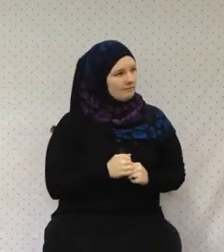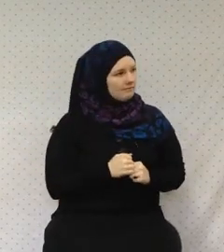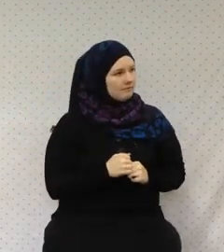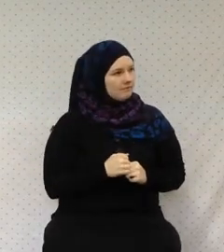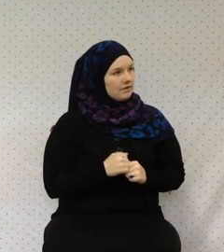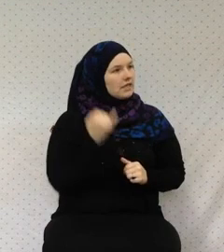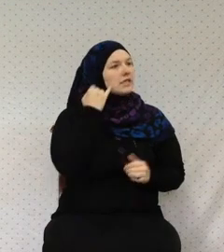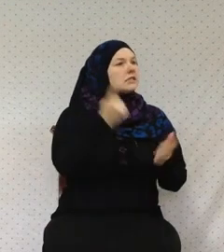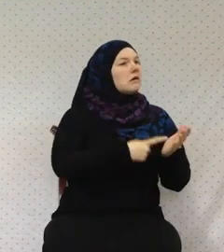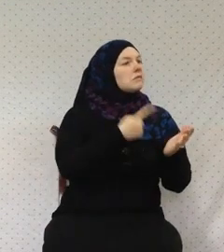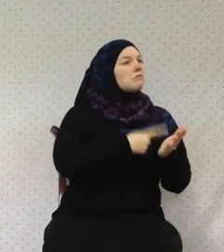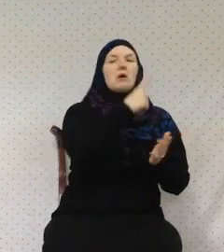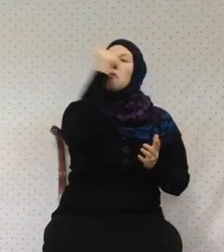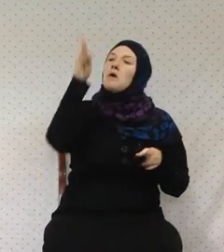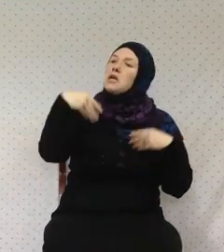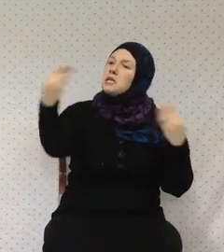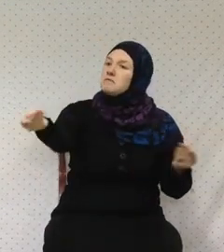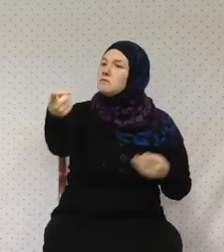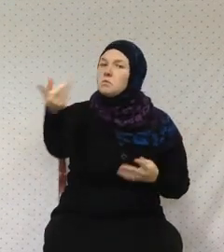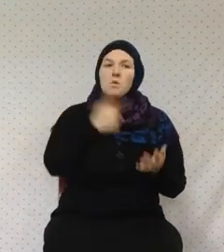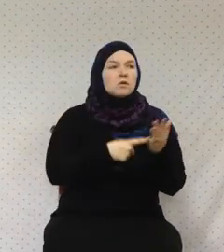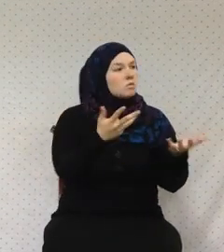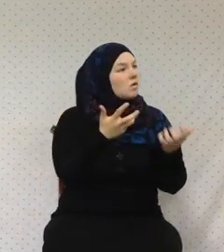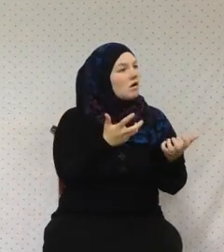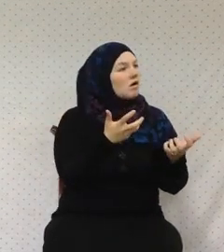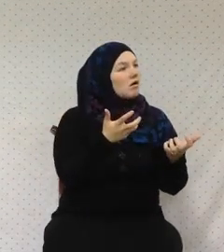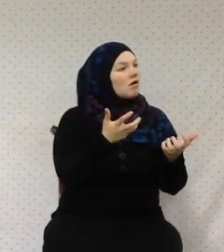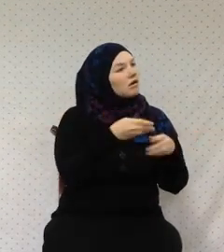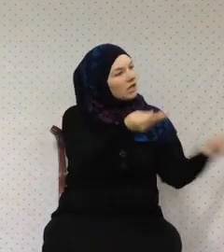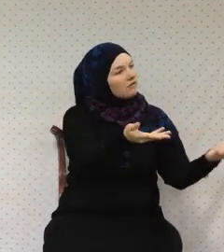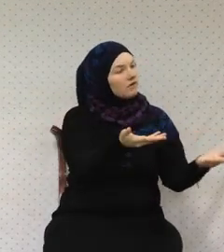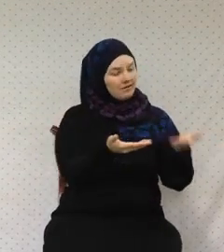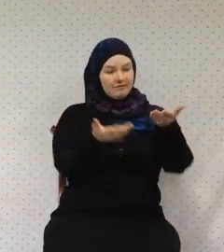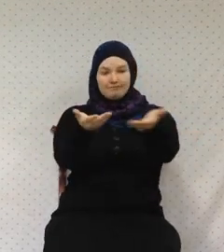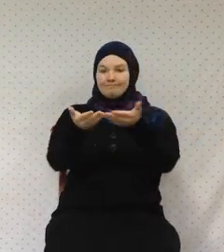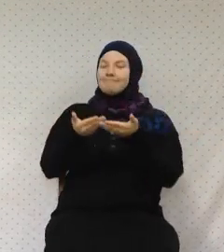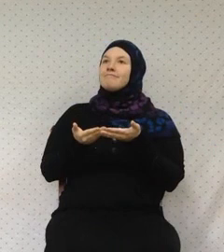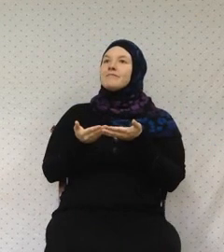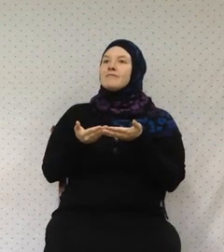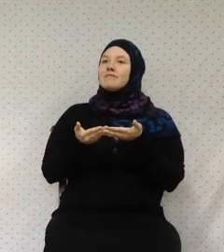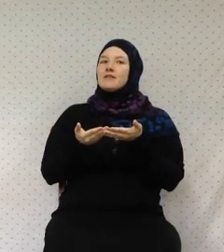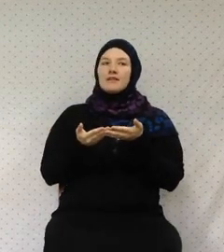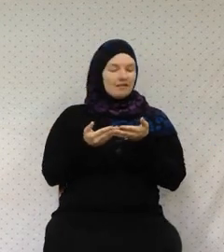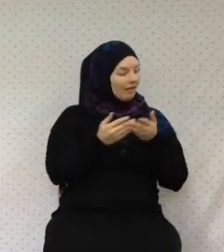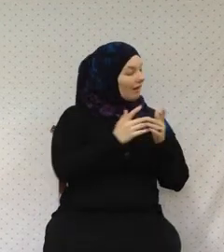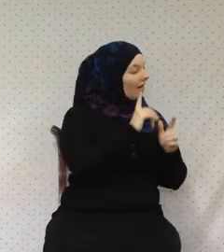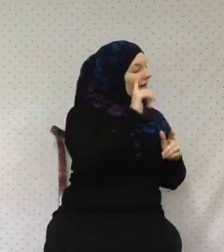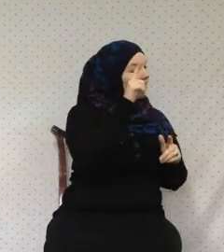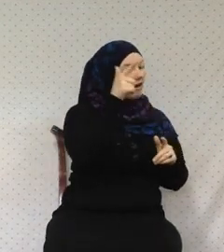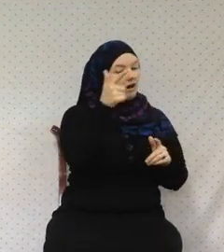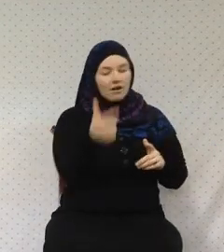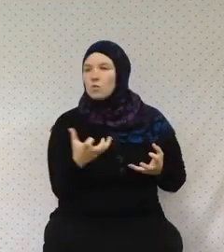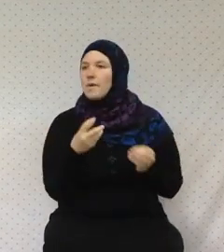get. Sometimes Allah gives us what we ask for incrementally. You get it in due time. You want some